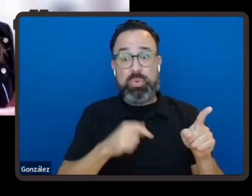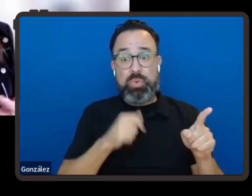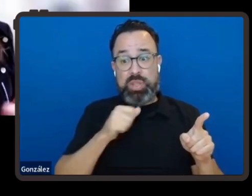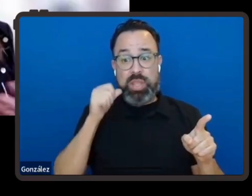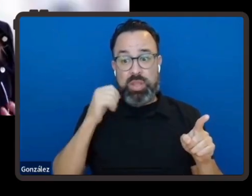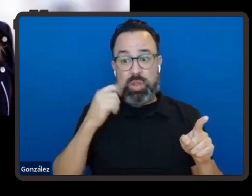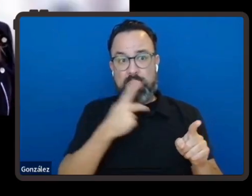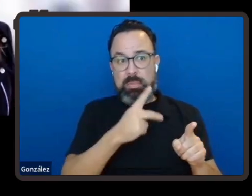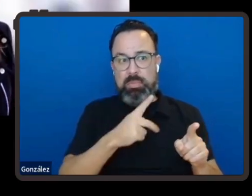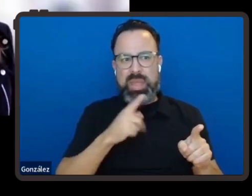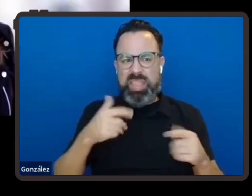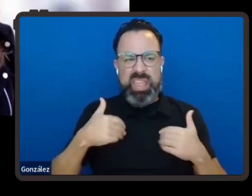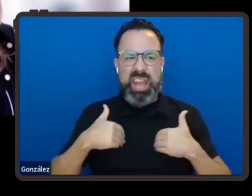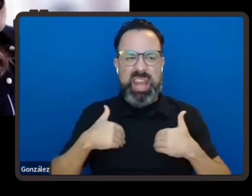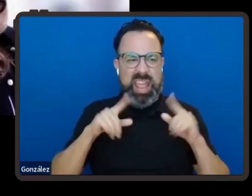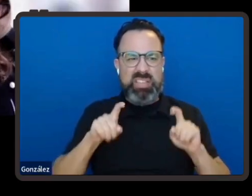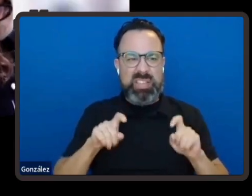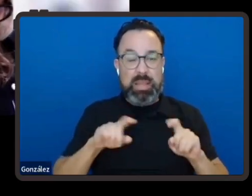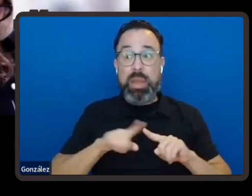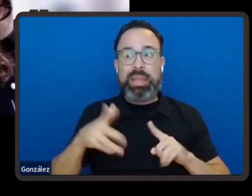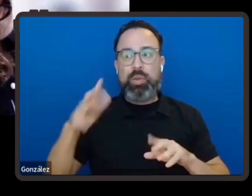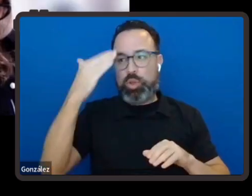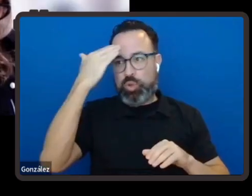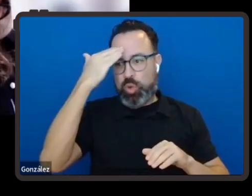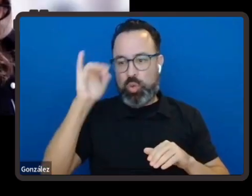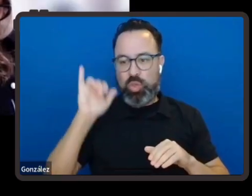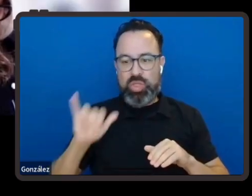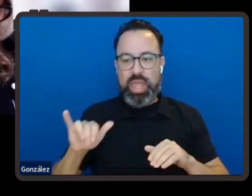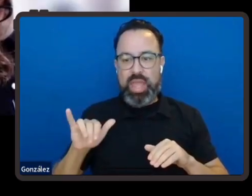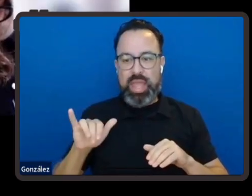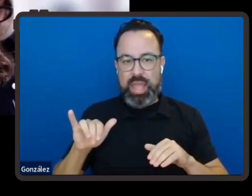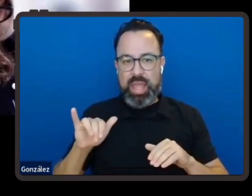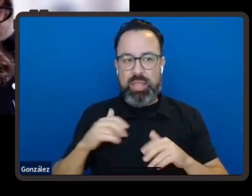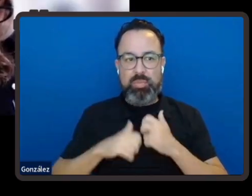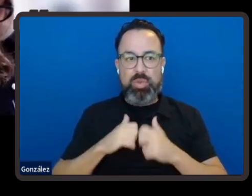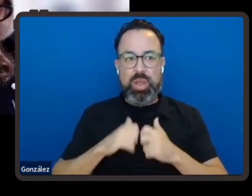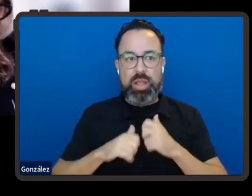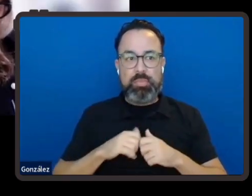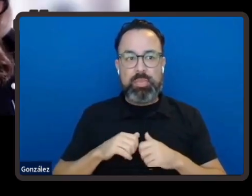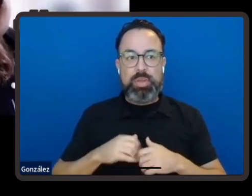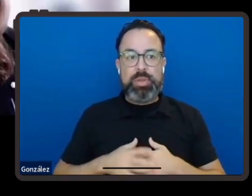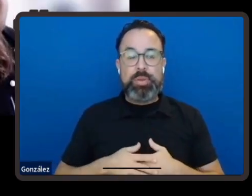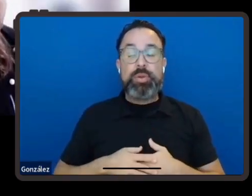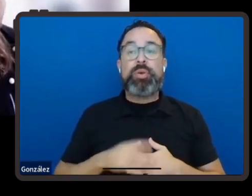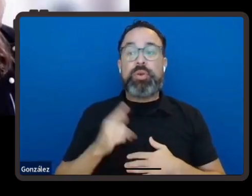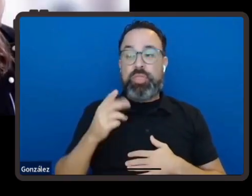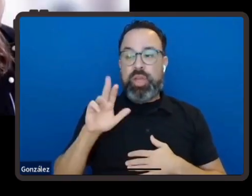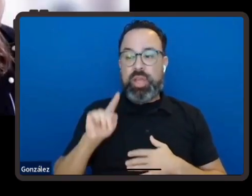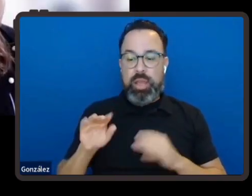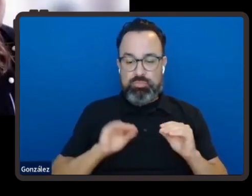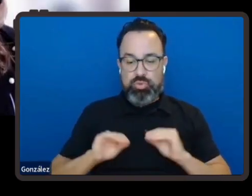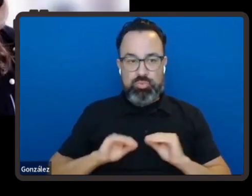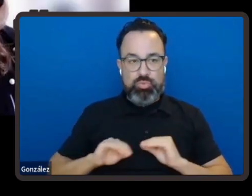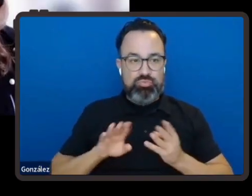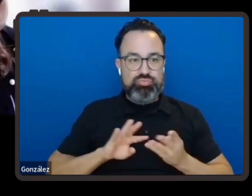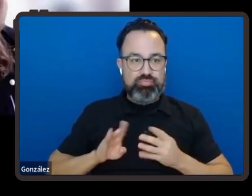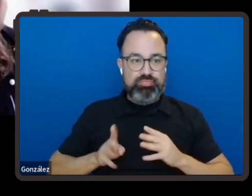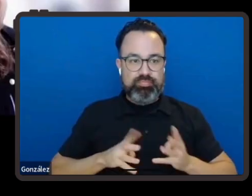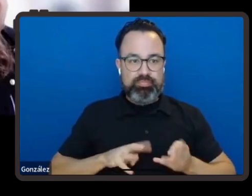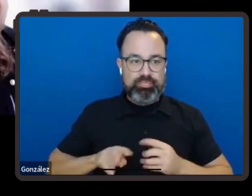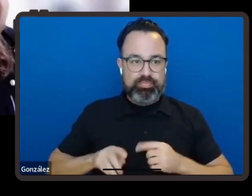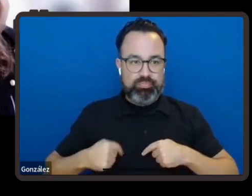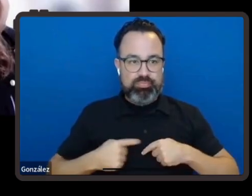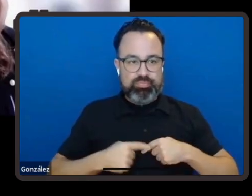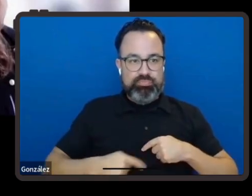knows that's the problem. So I think the short answer to yes, it can come back. You've got to think